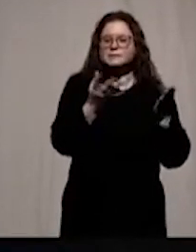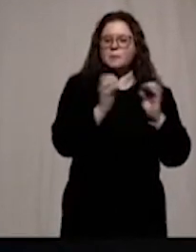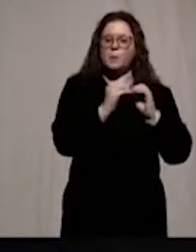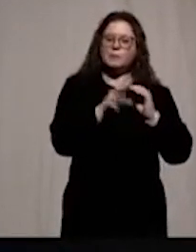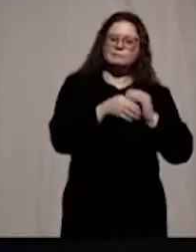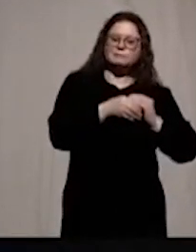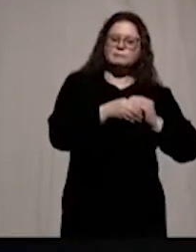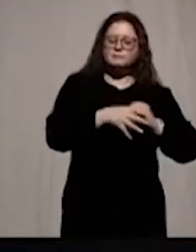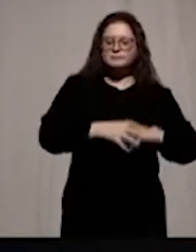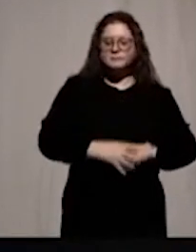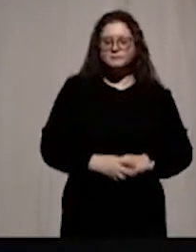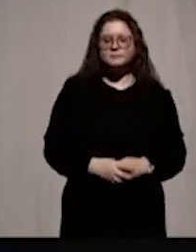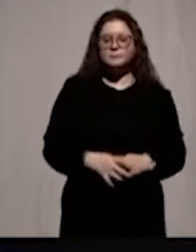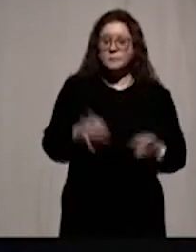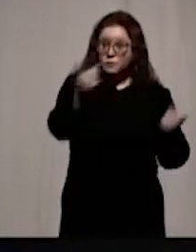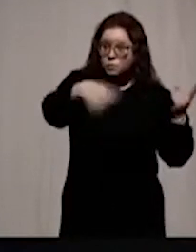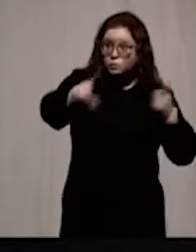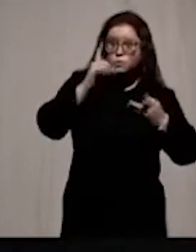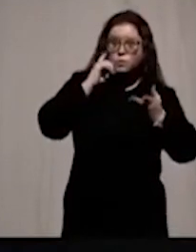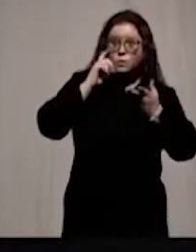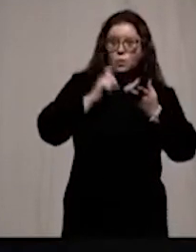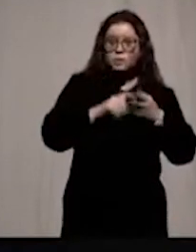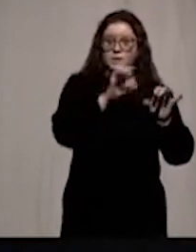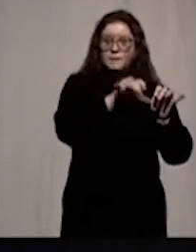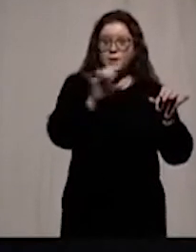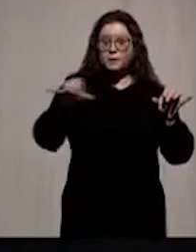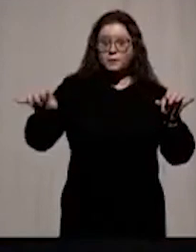on it. But did you guys notice any patterns in your lists?